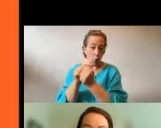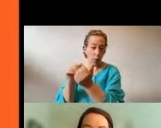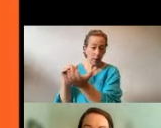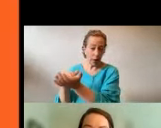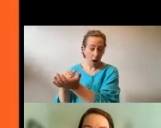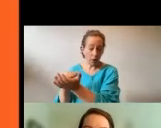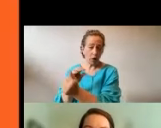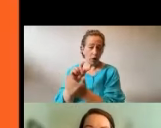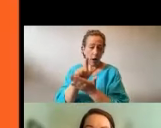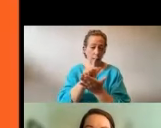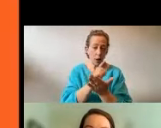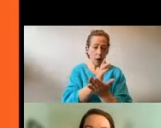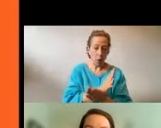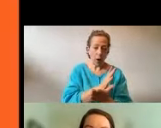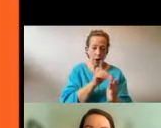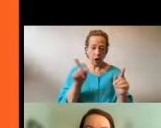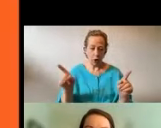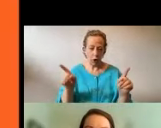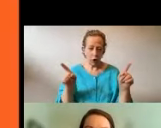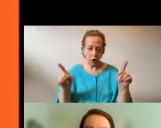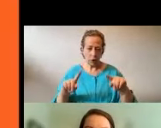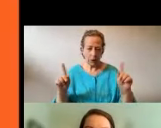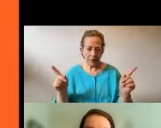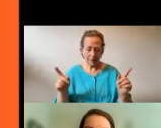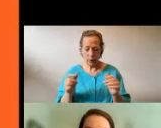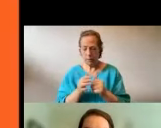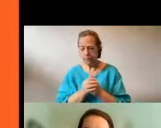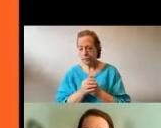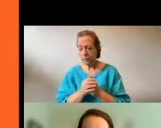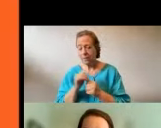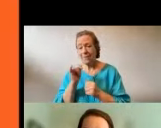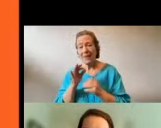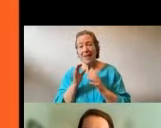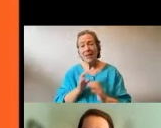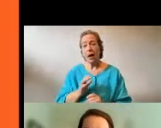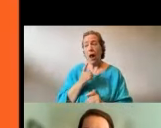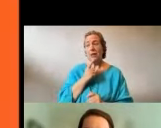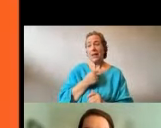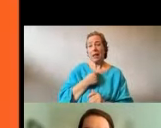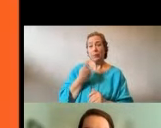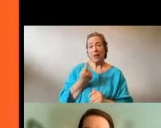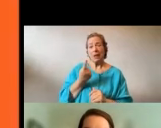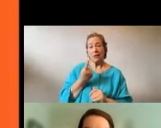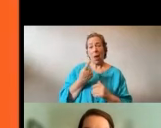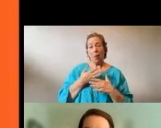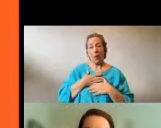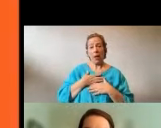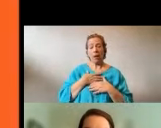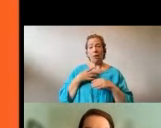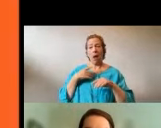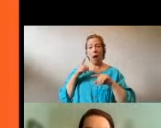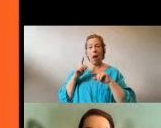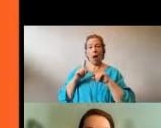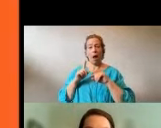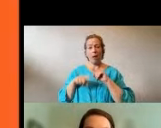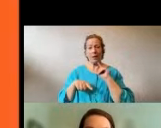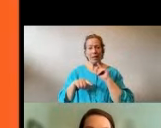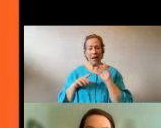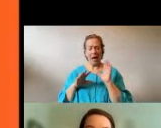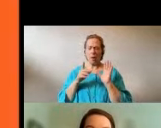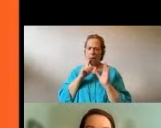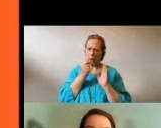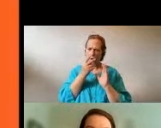with a lawyer. So if a client tells me something, I can't, barring just a few exceptions,